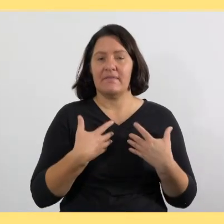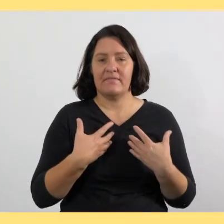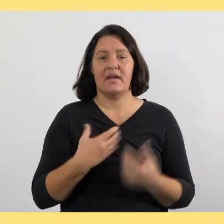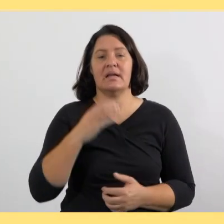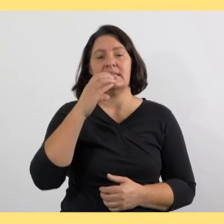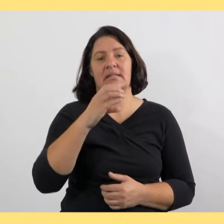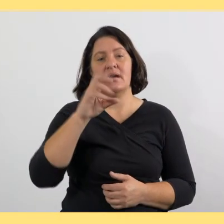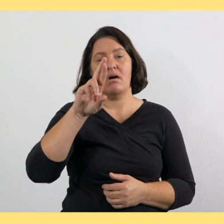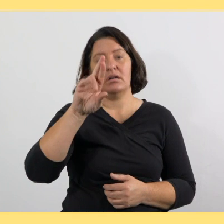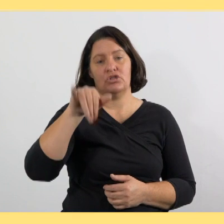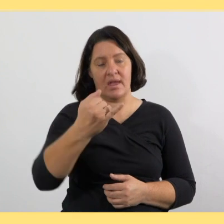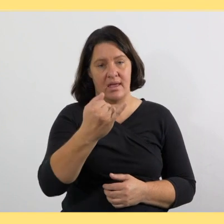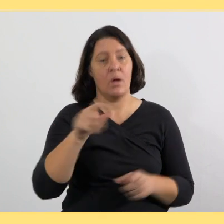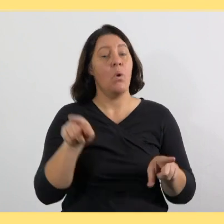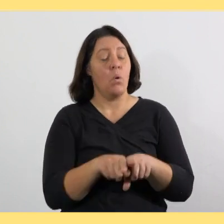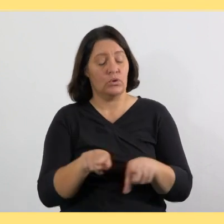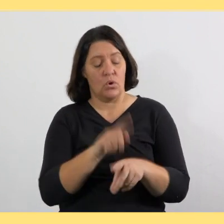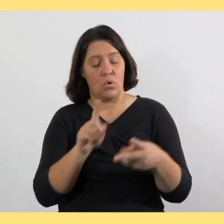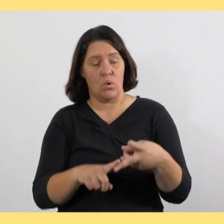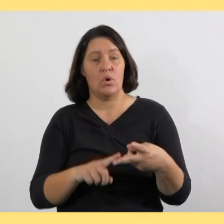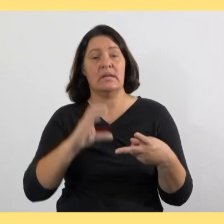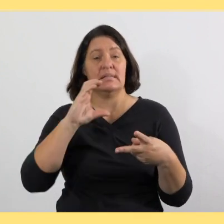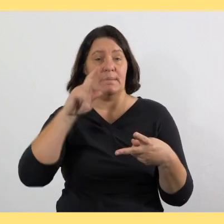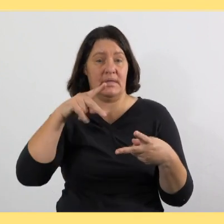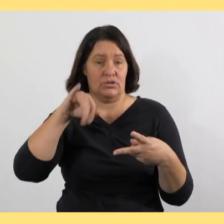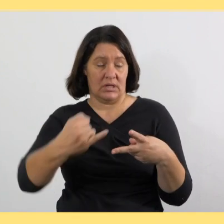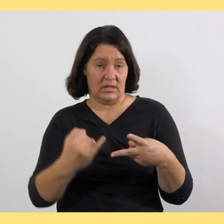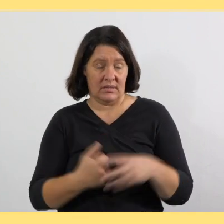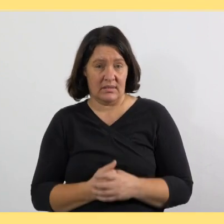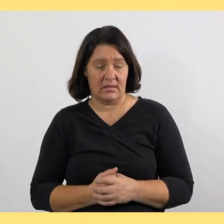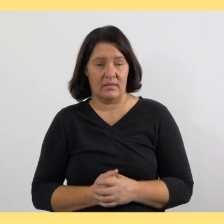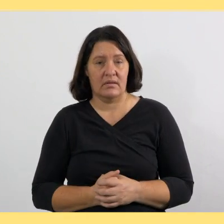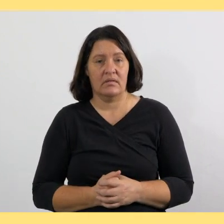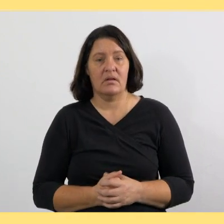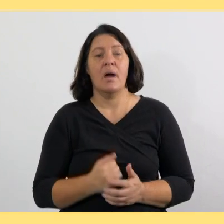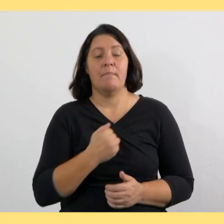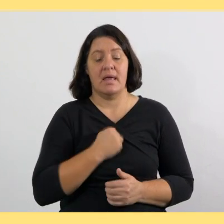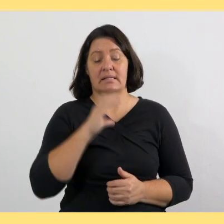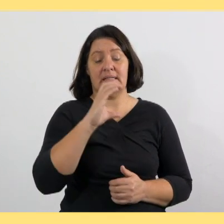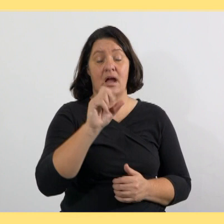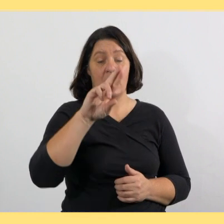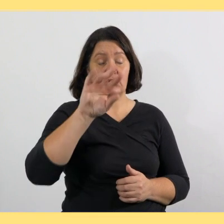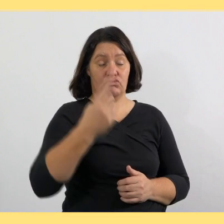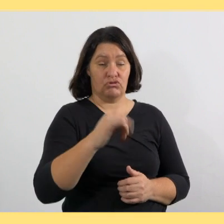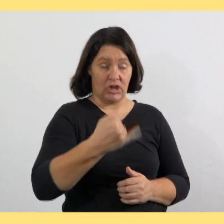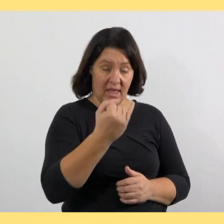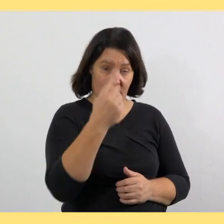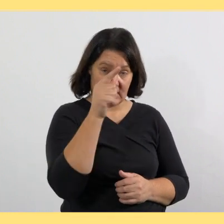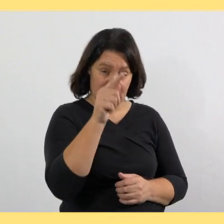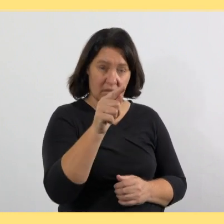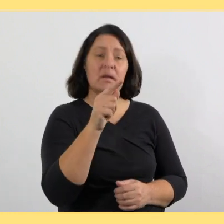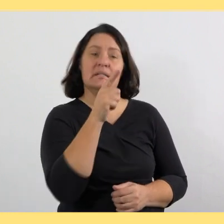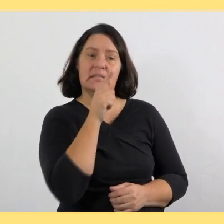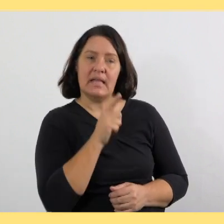I'm given the CRJ as well as the CPJ. In my CRJ, I